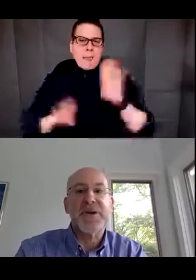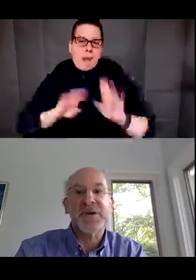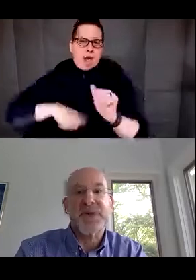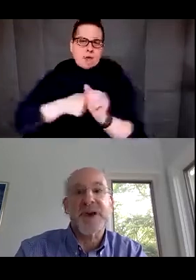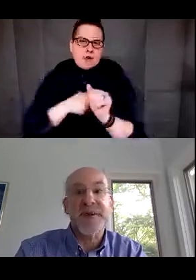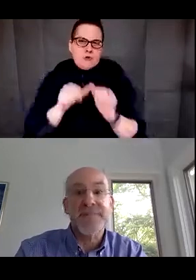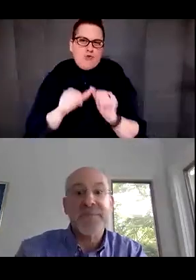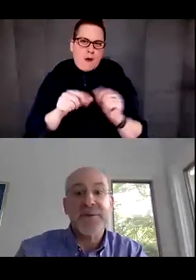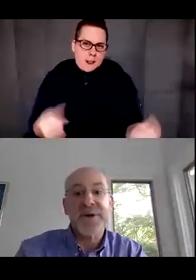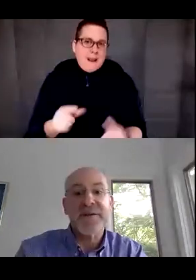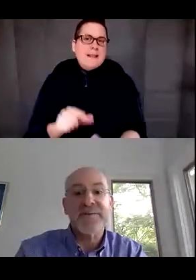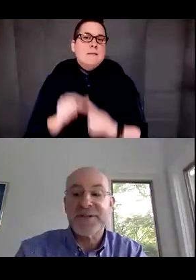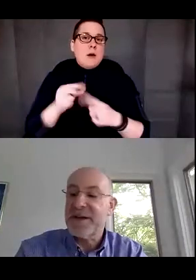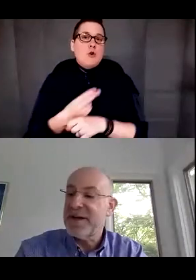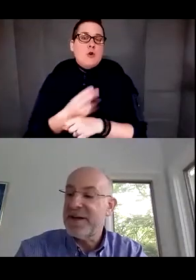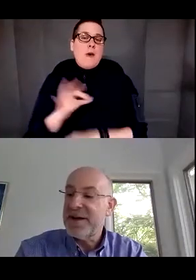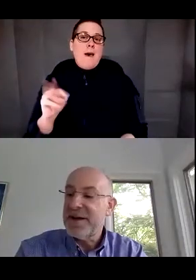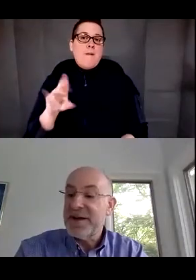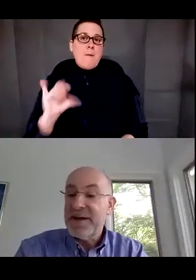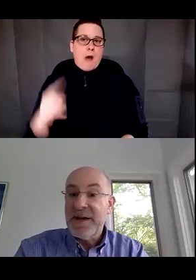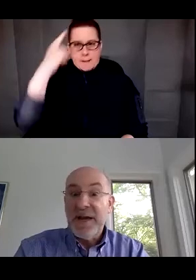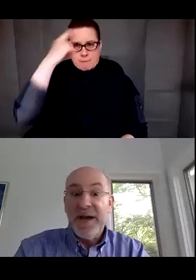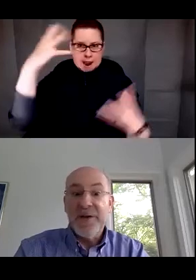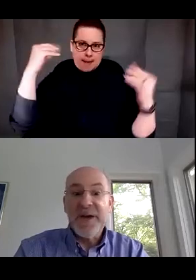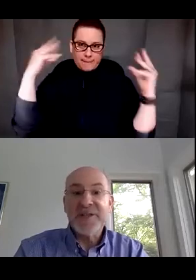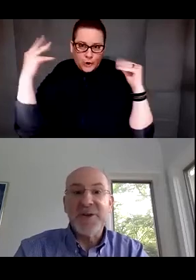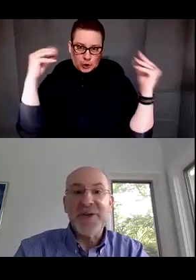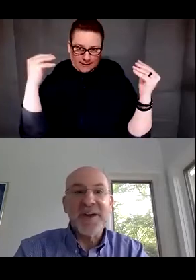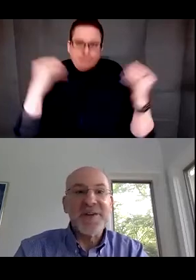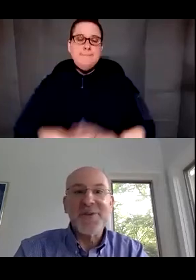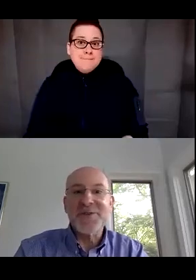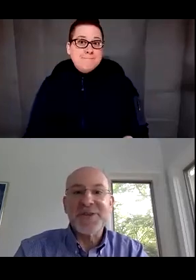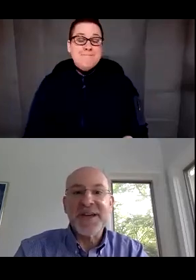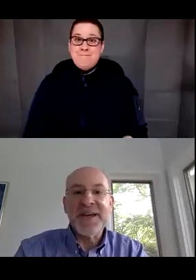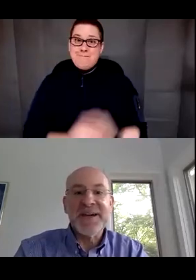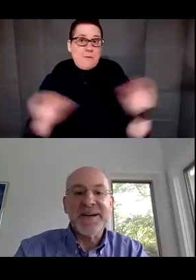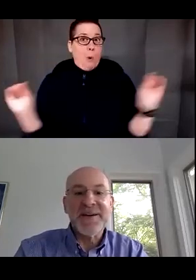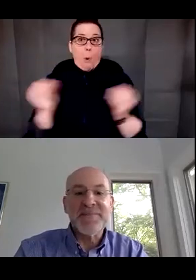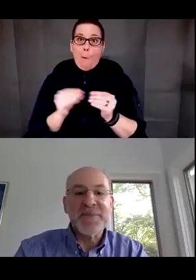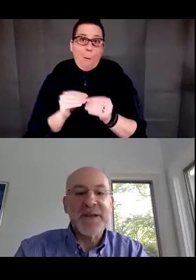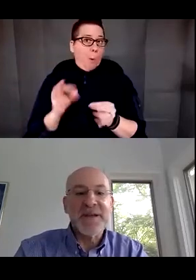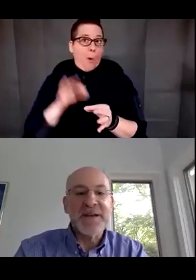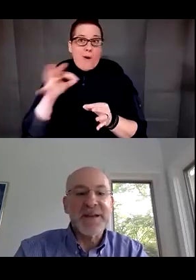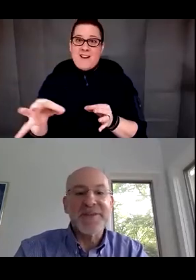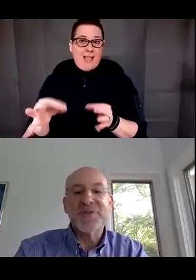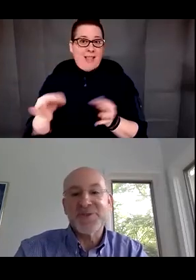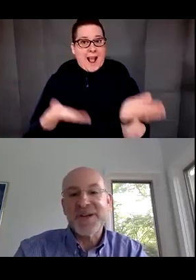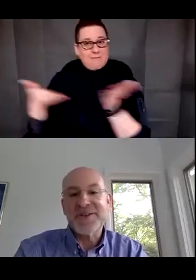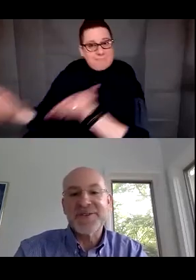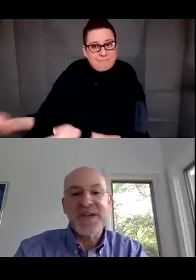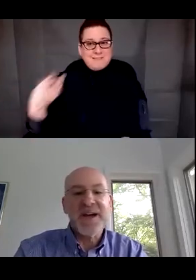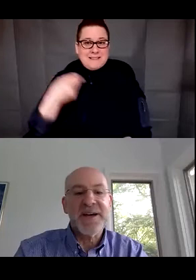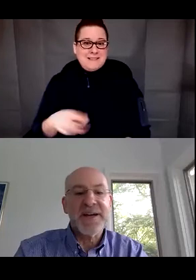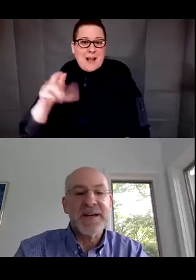with fMRI and brain imaging. Okay, so without any further delay, I'd like to introduce